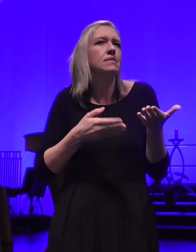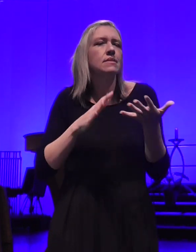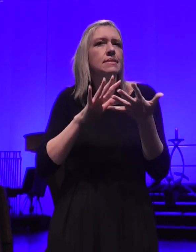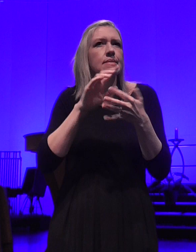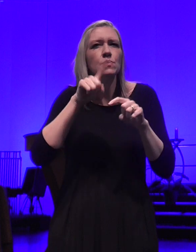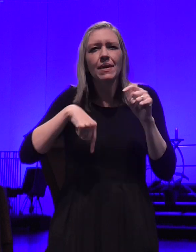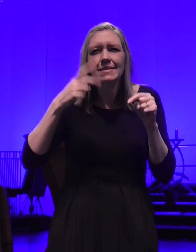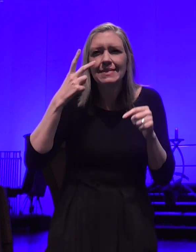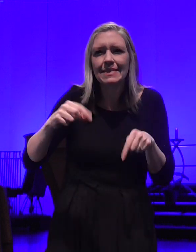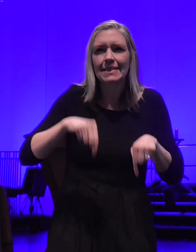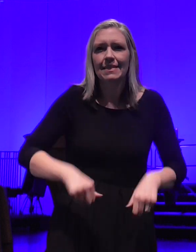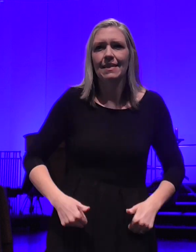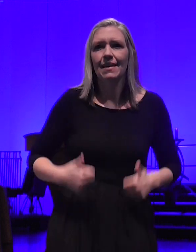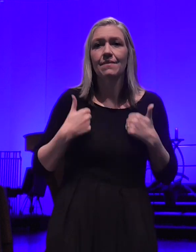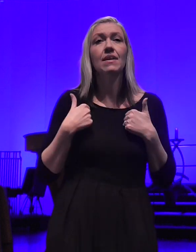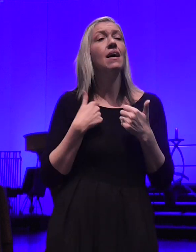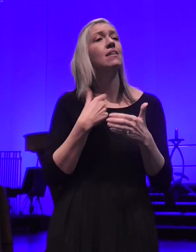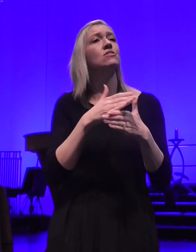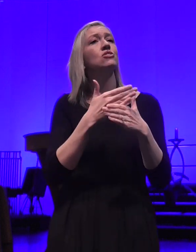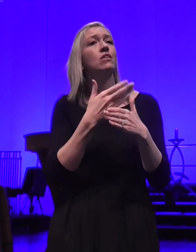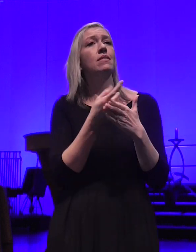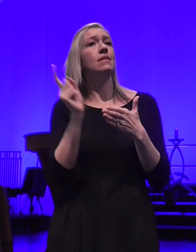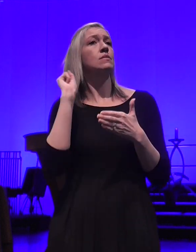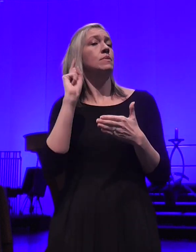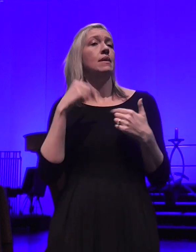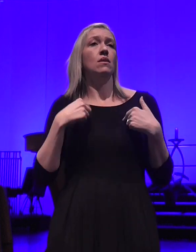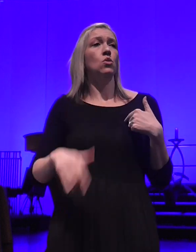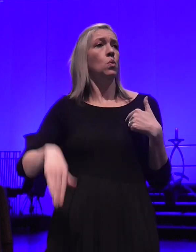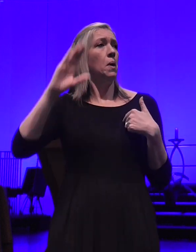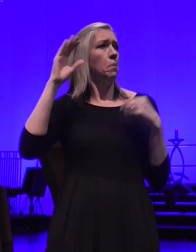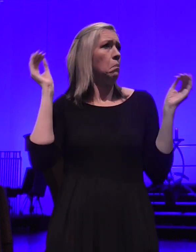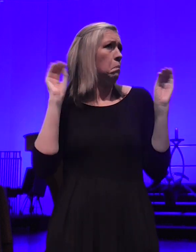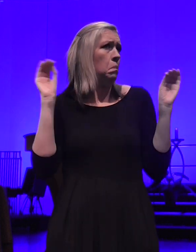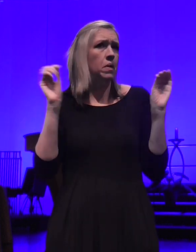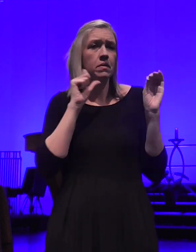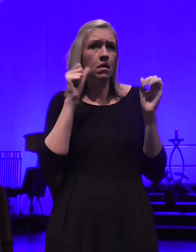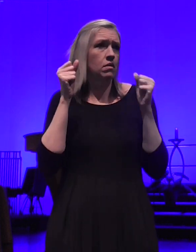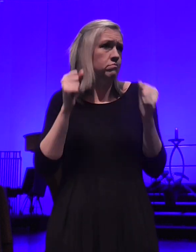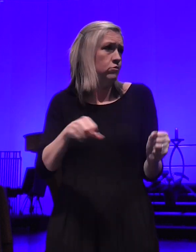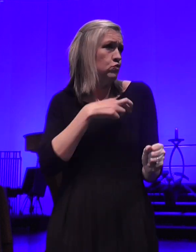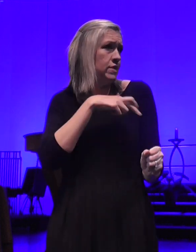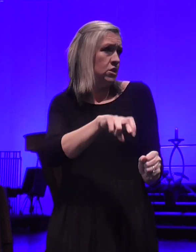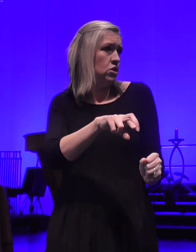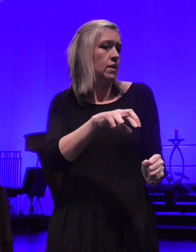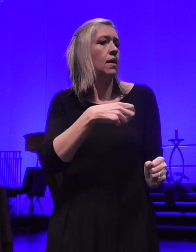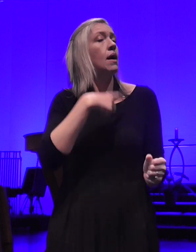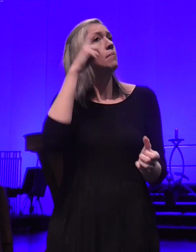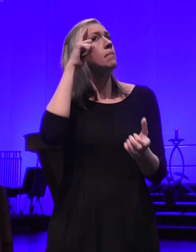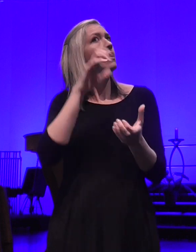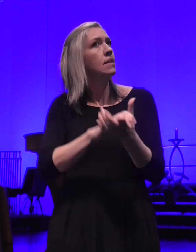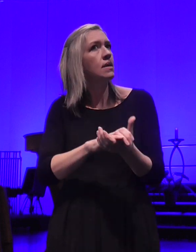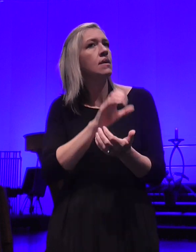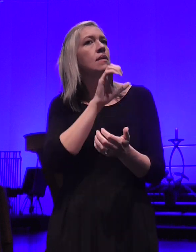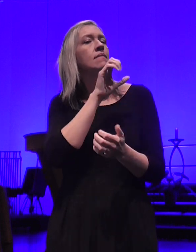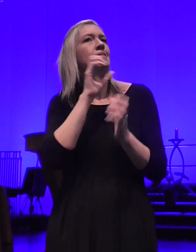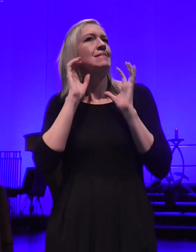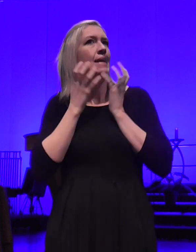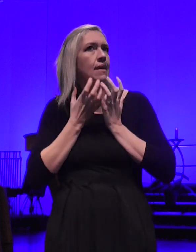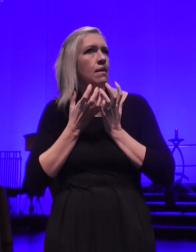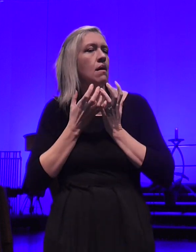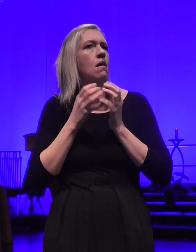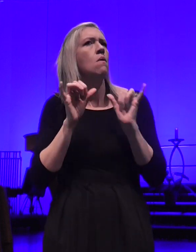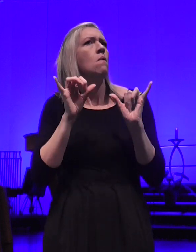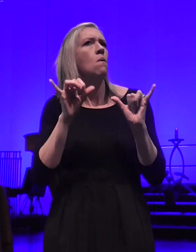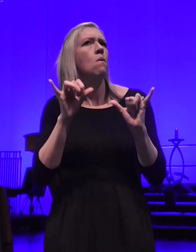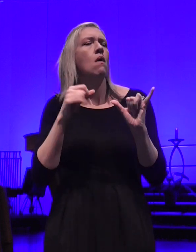life. I shared with you last week, not growing up with a lot of religion, that it was my belief in Santa Claus that helped me understand